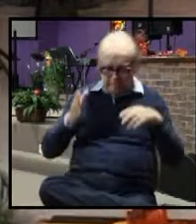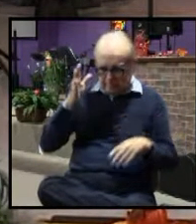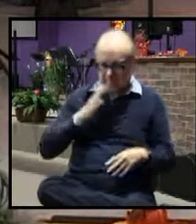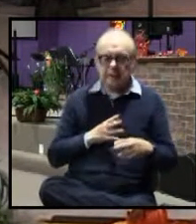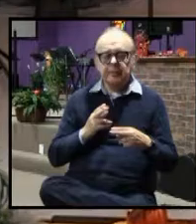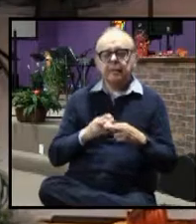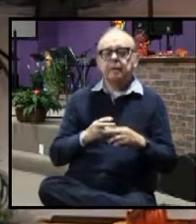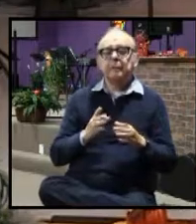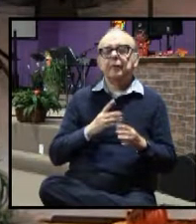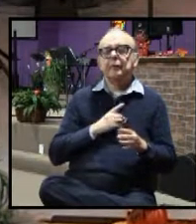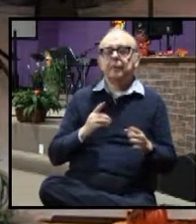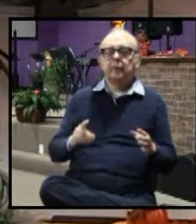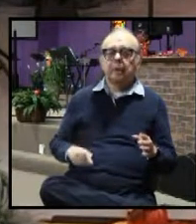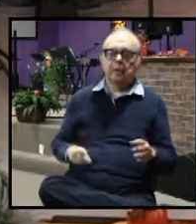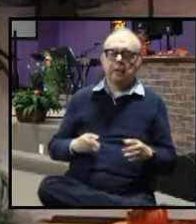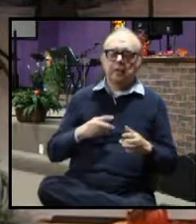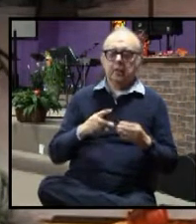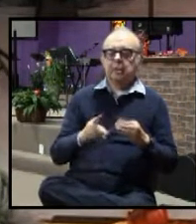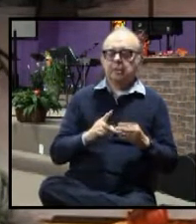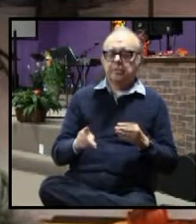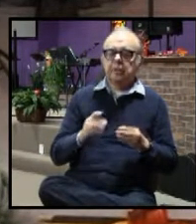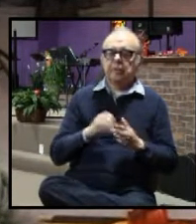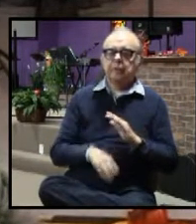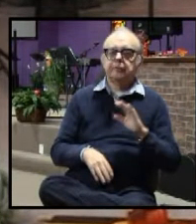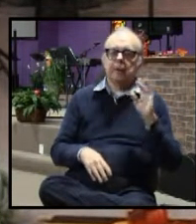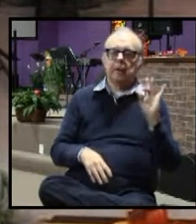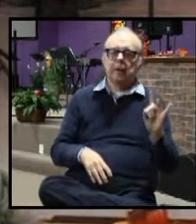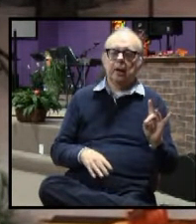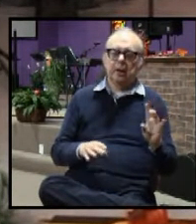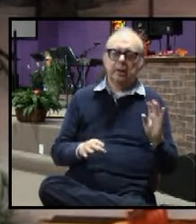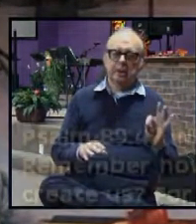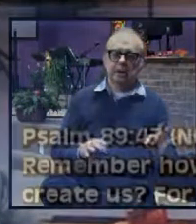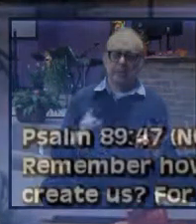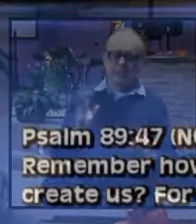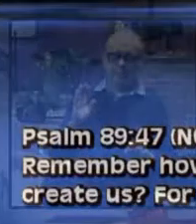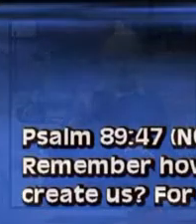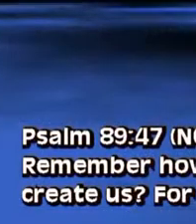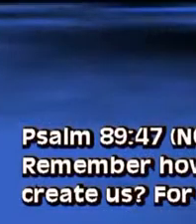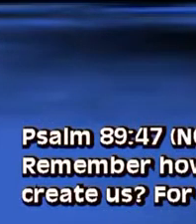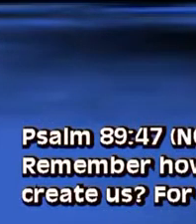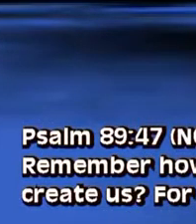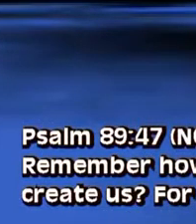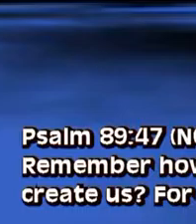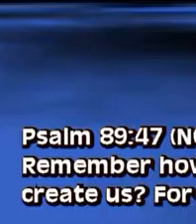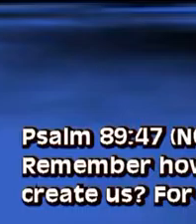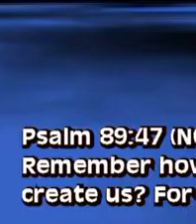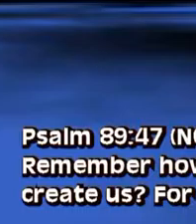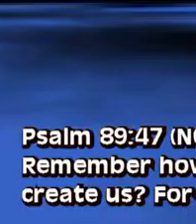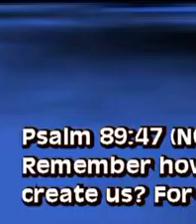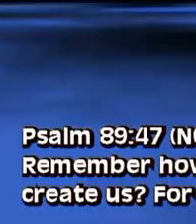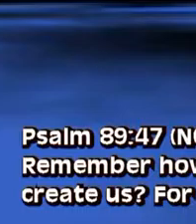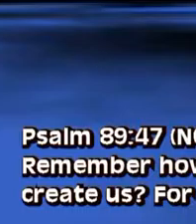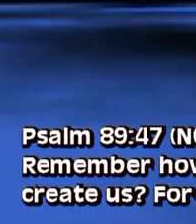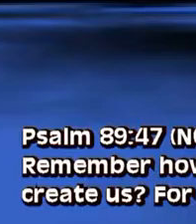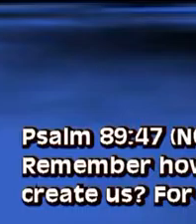name of David. In Psalms chapter 89, he says, I remember